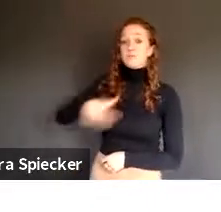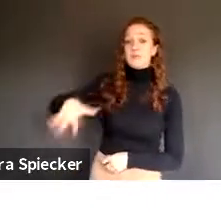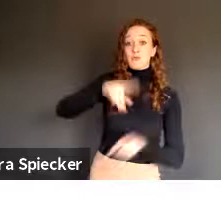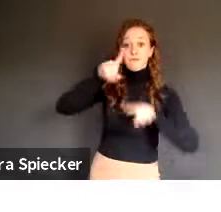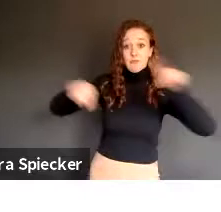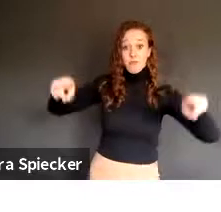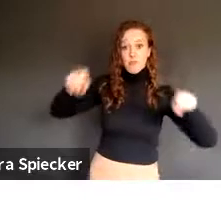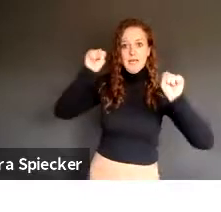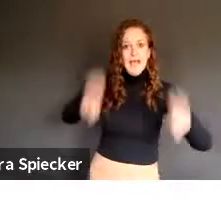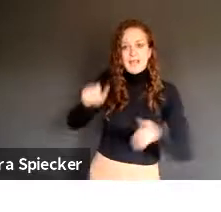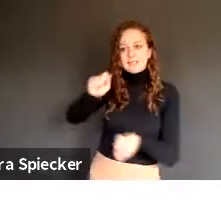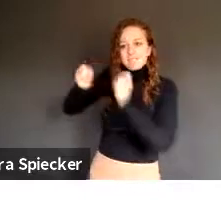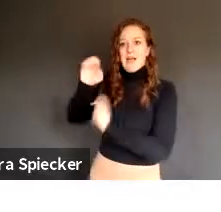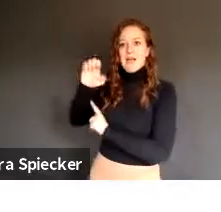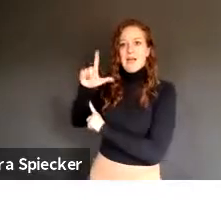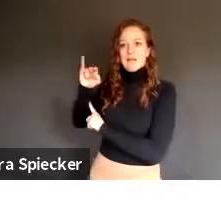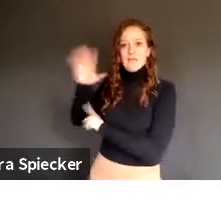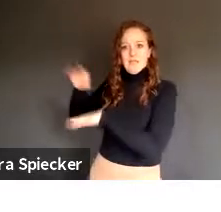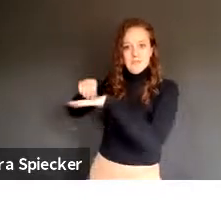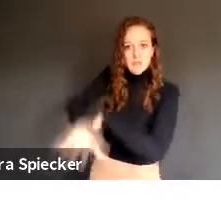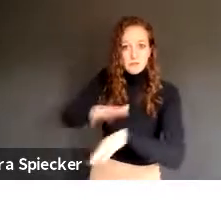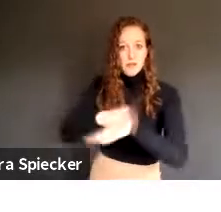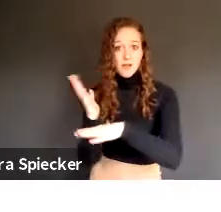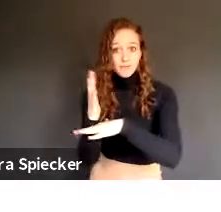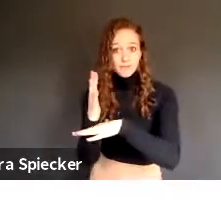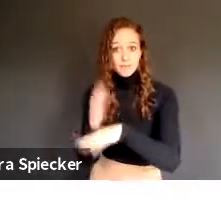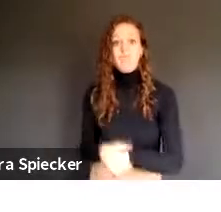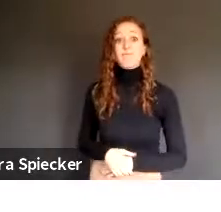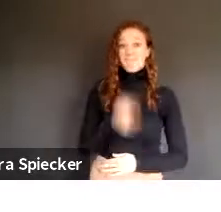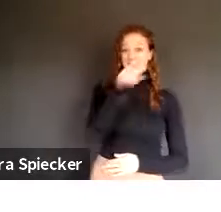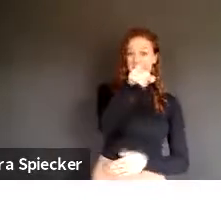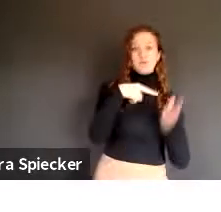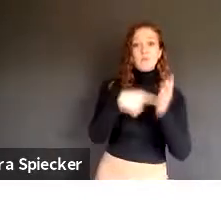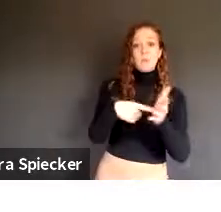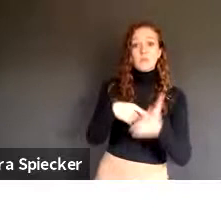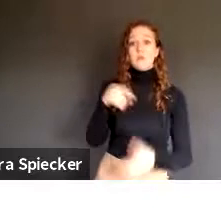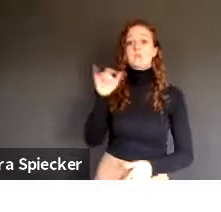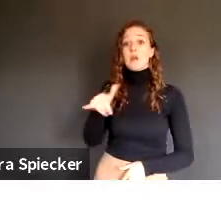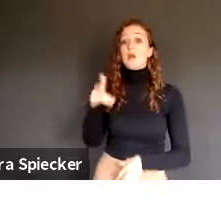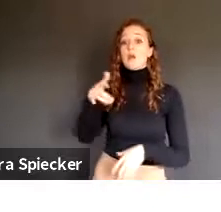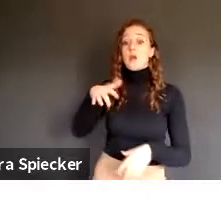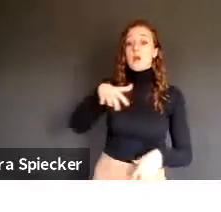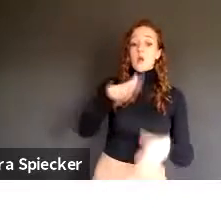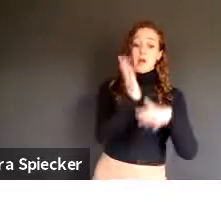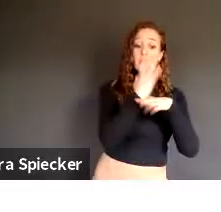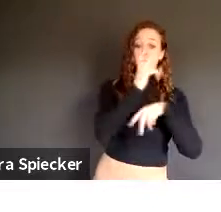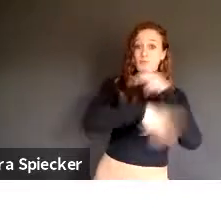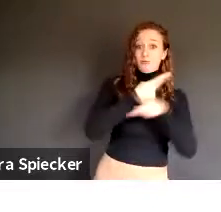So we just looked at the effect of El Nino on kelps, and we saw that spatial variation can modify those